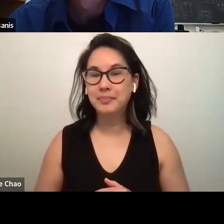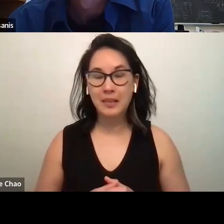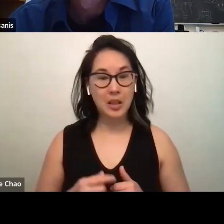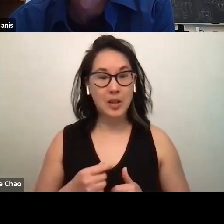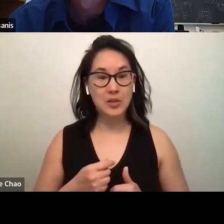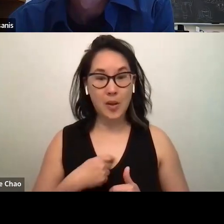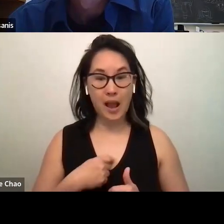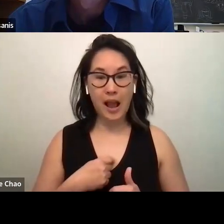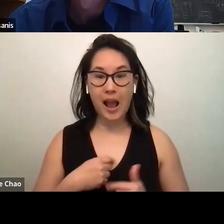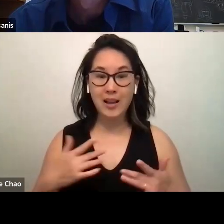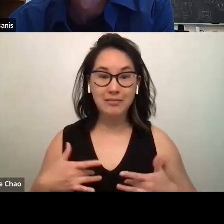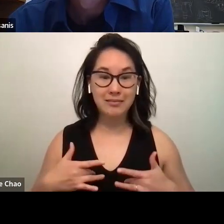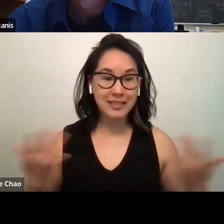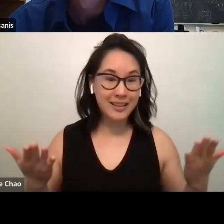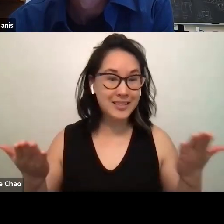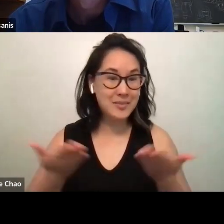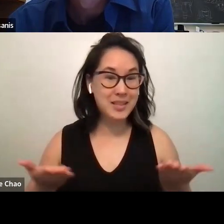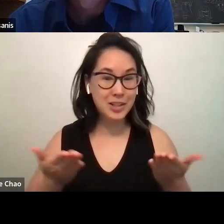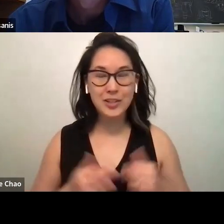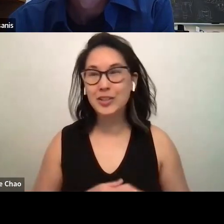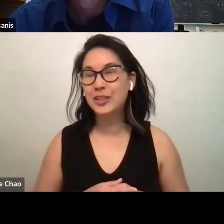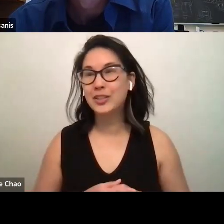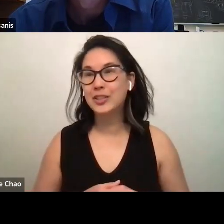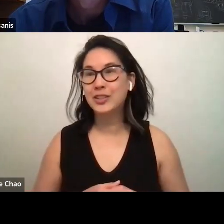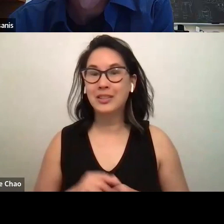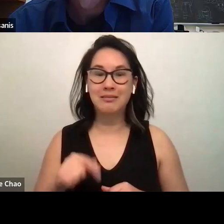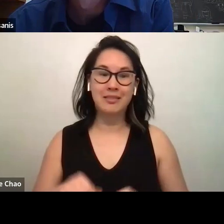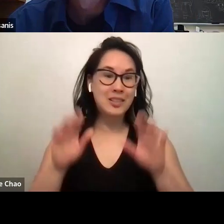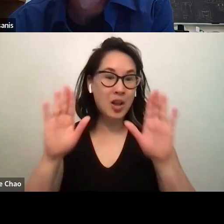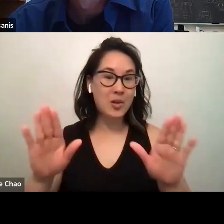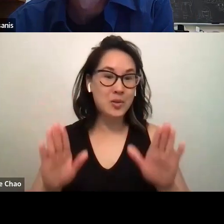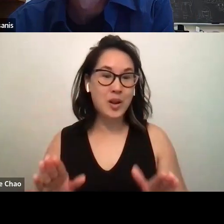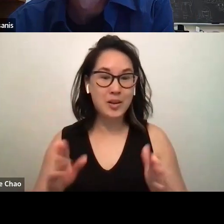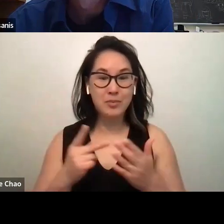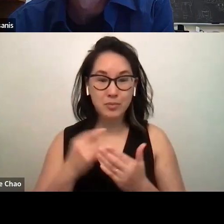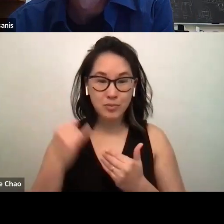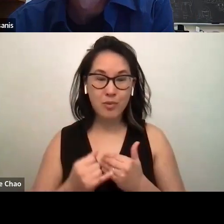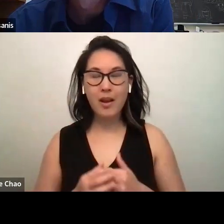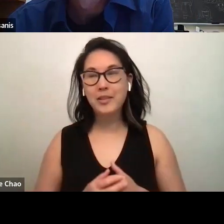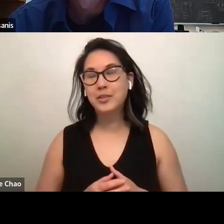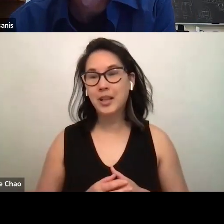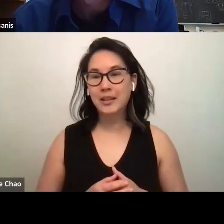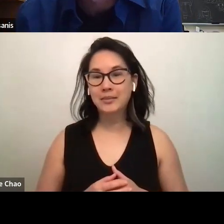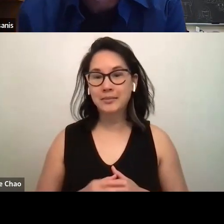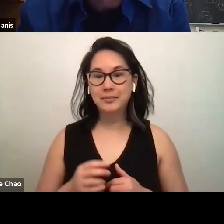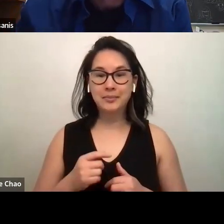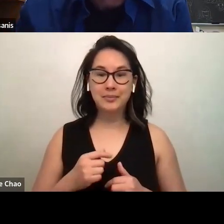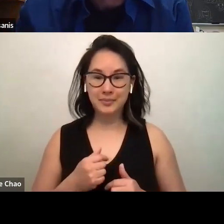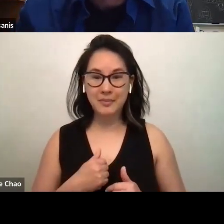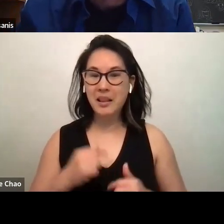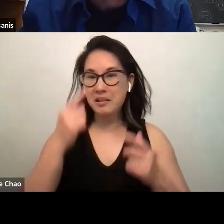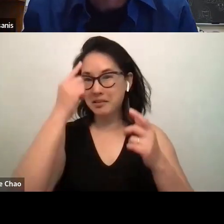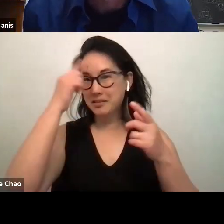to be here. This is an incredible project. I really agree. It